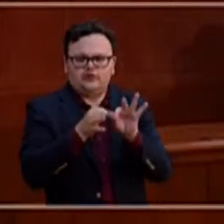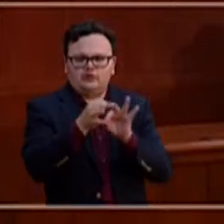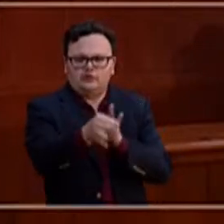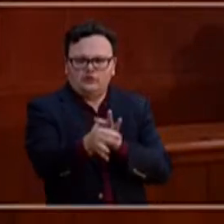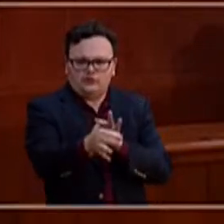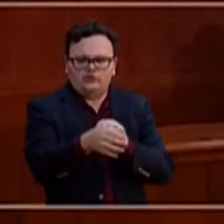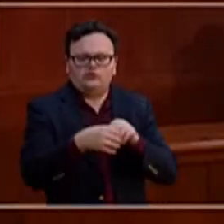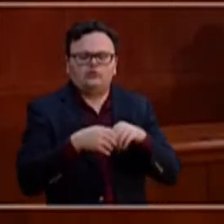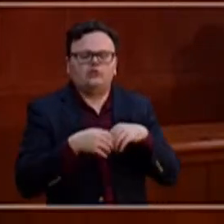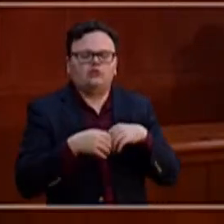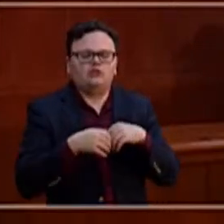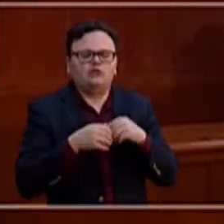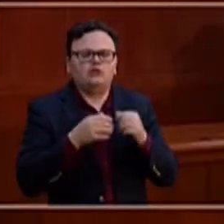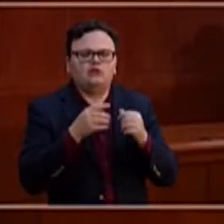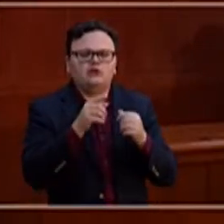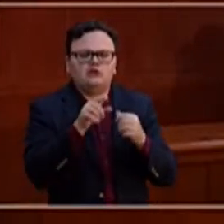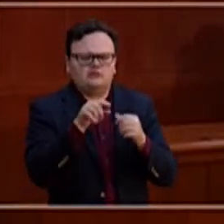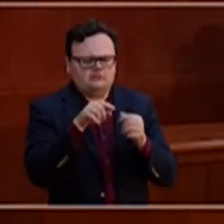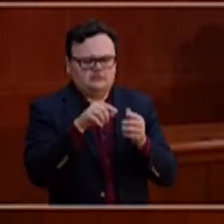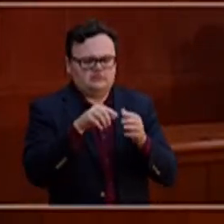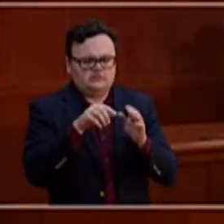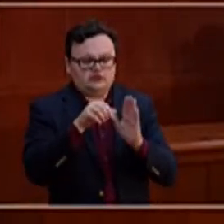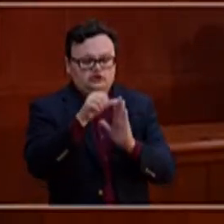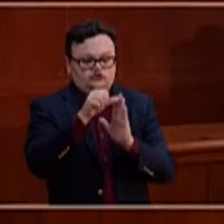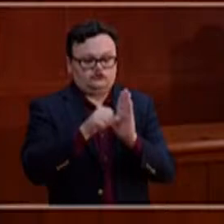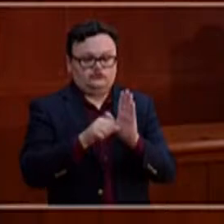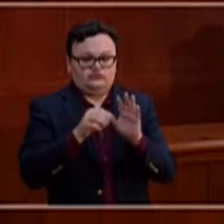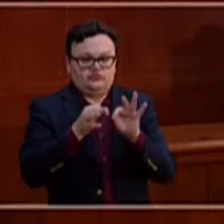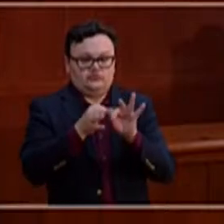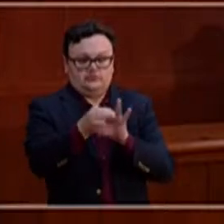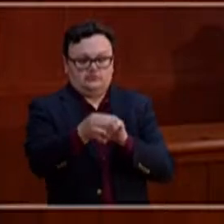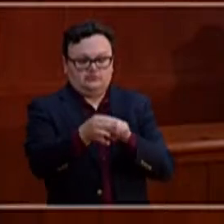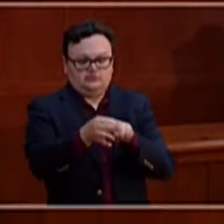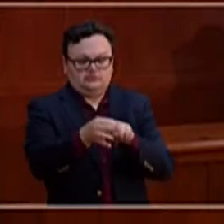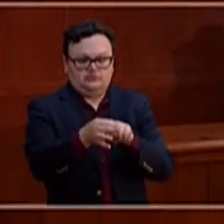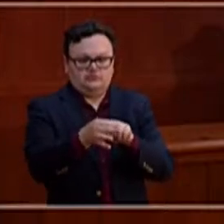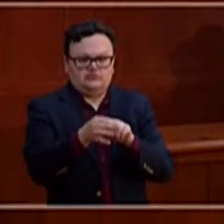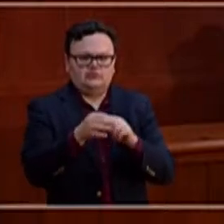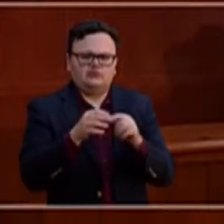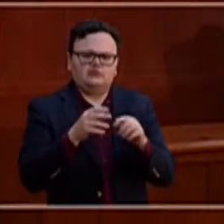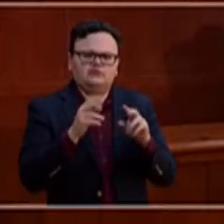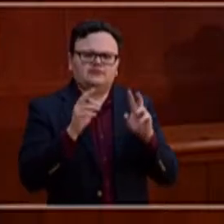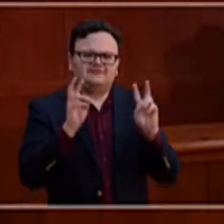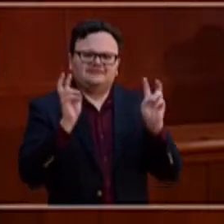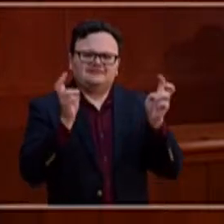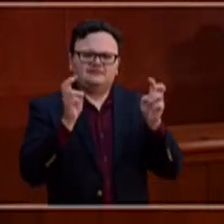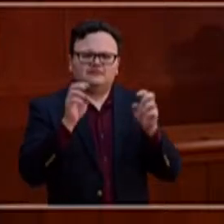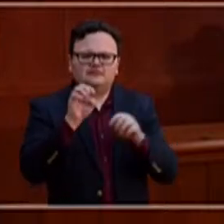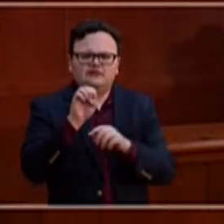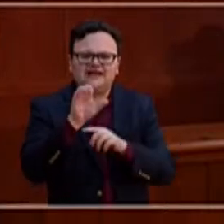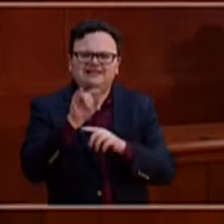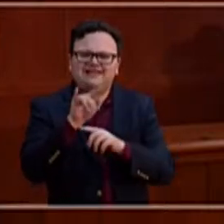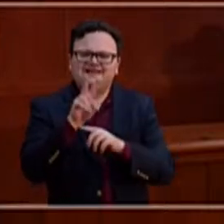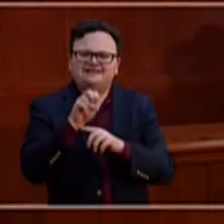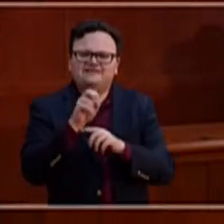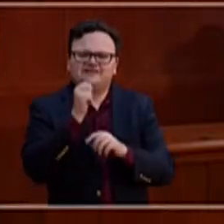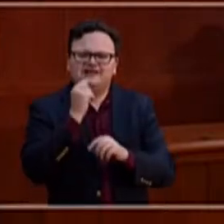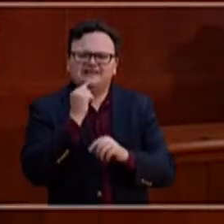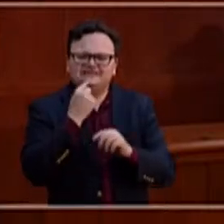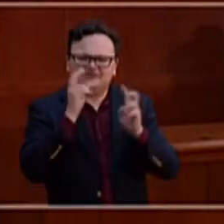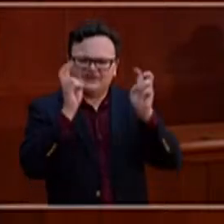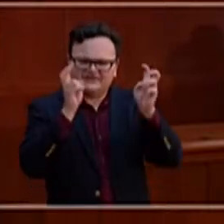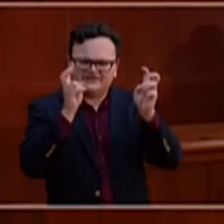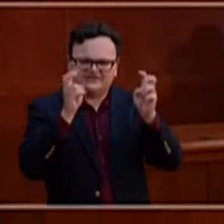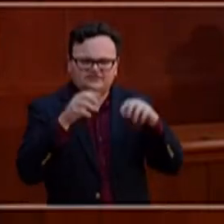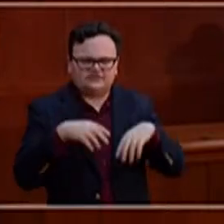knee. Elective can be a scheduled, heart bypass. But if you catch that someone is in trouble before they have a heart